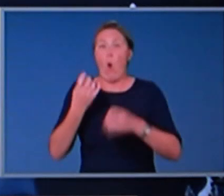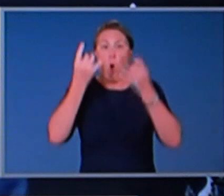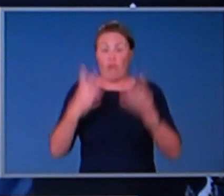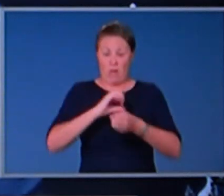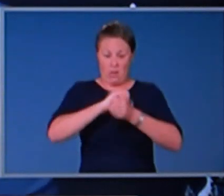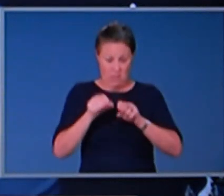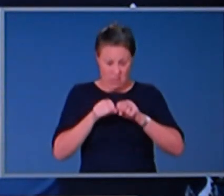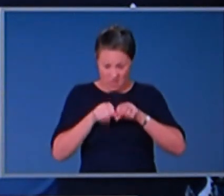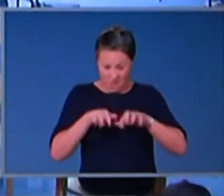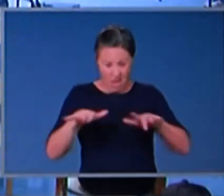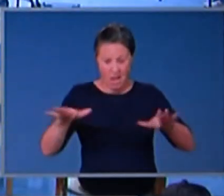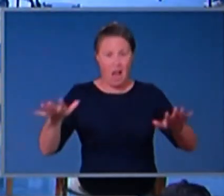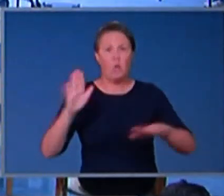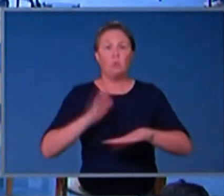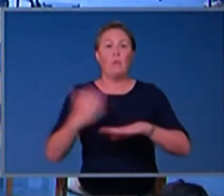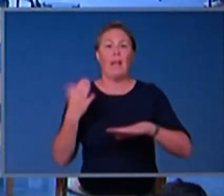had a problem.